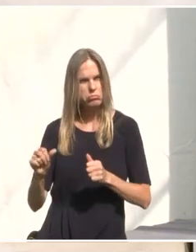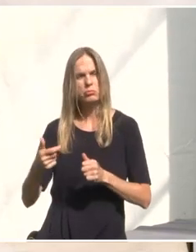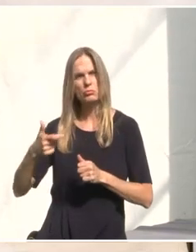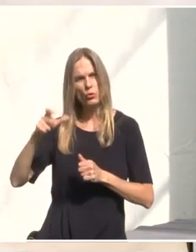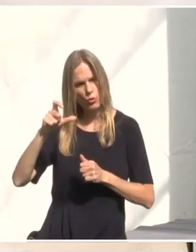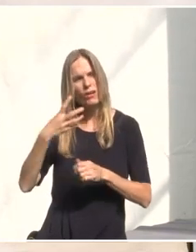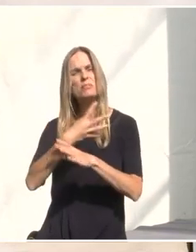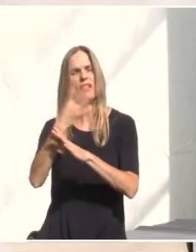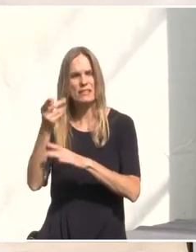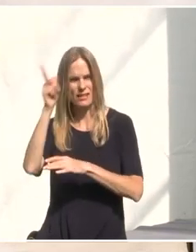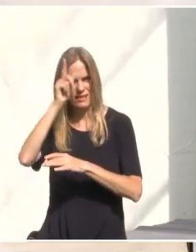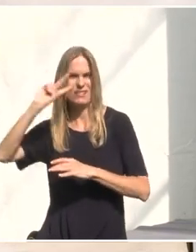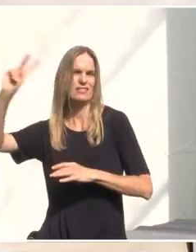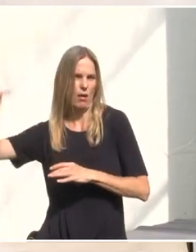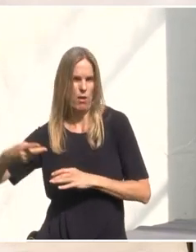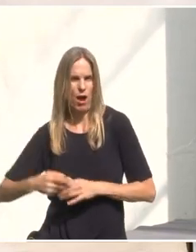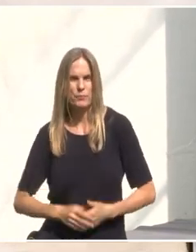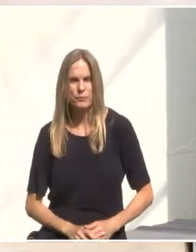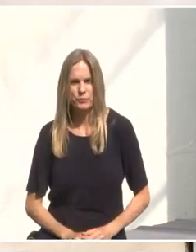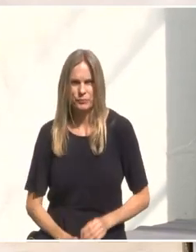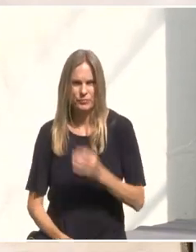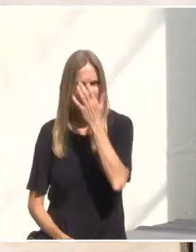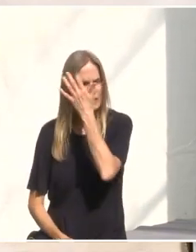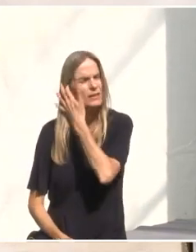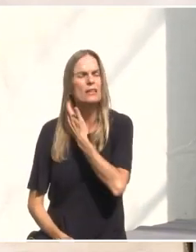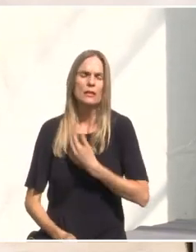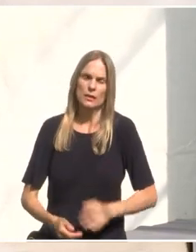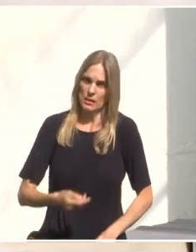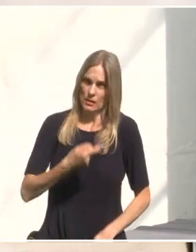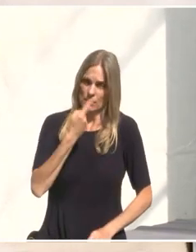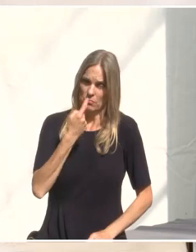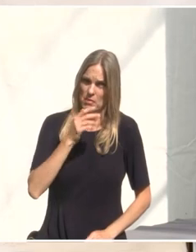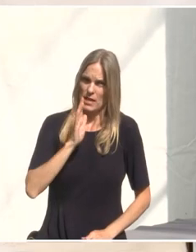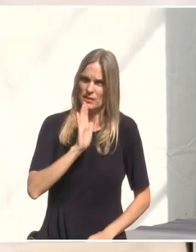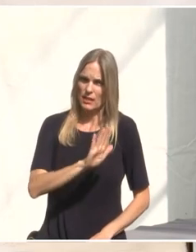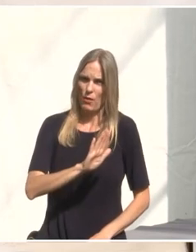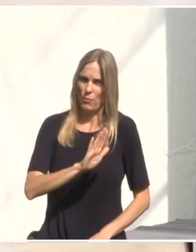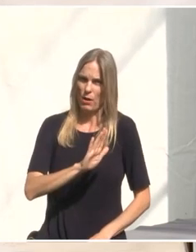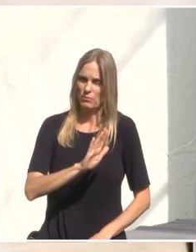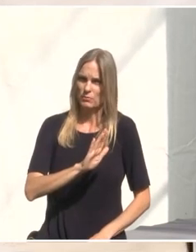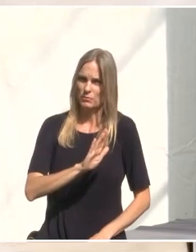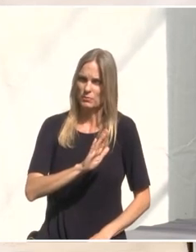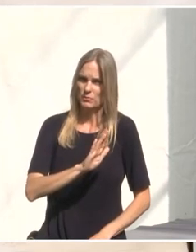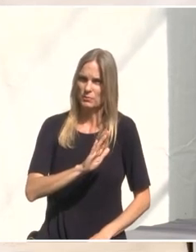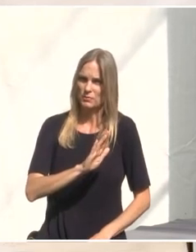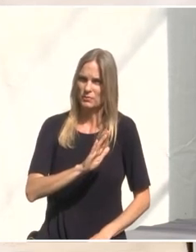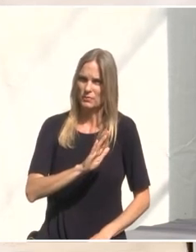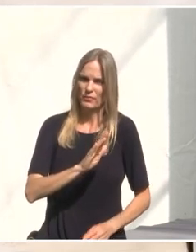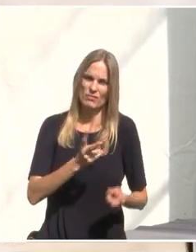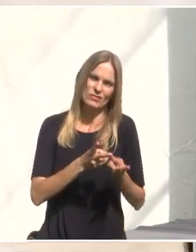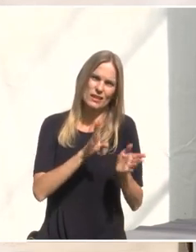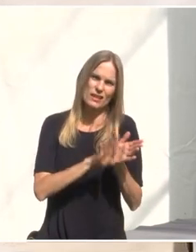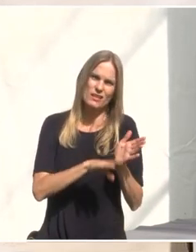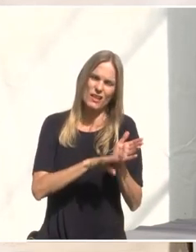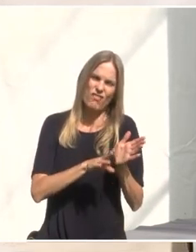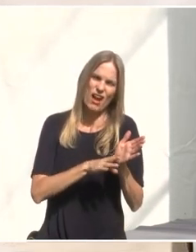a Scandinavian country for a woman. And for men, the profile really fits this sort of classic, a bit stereotypical